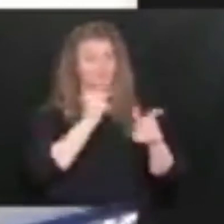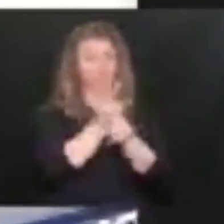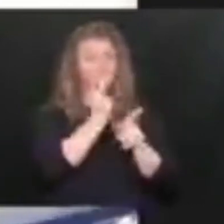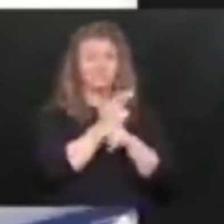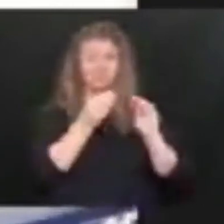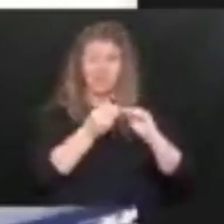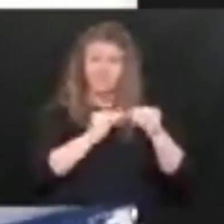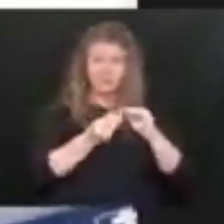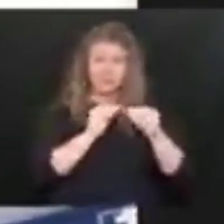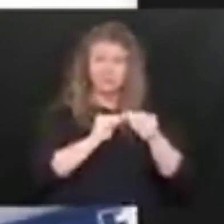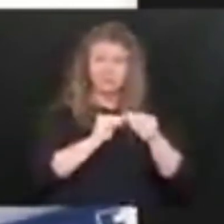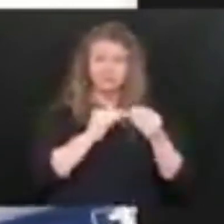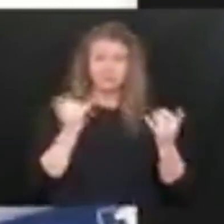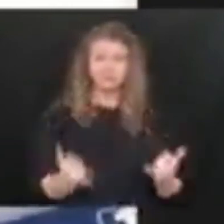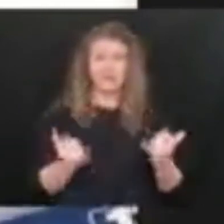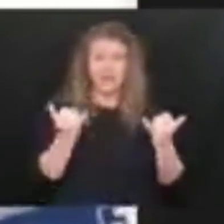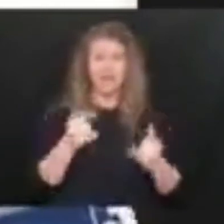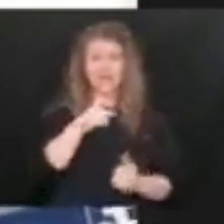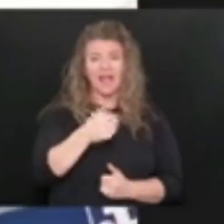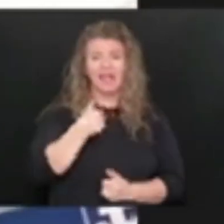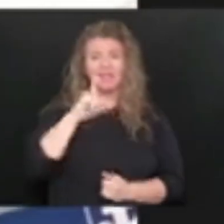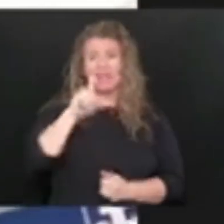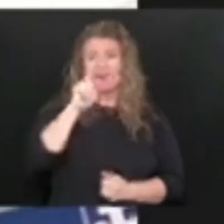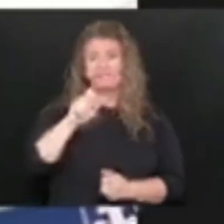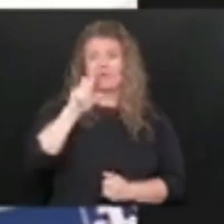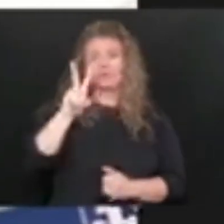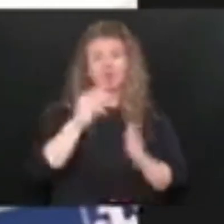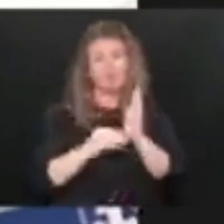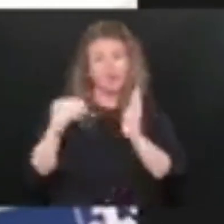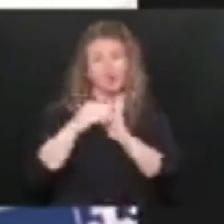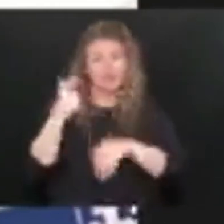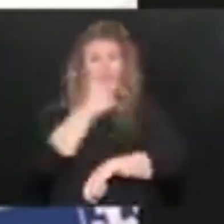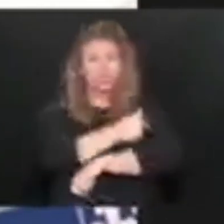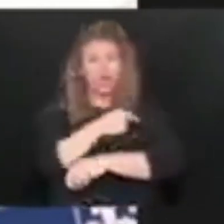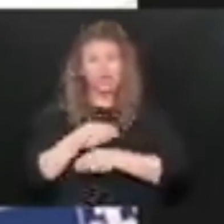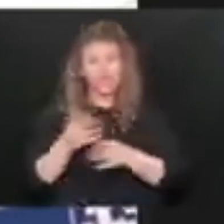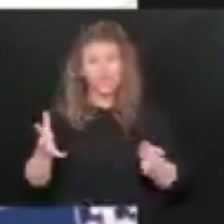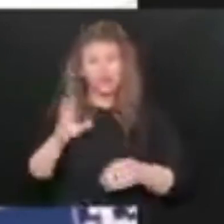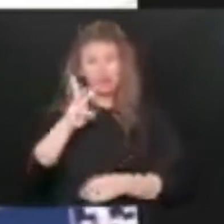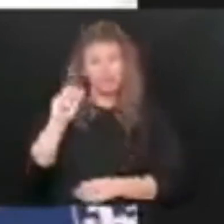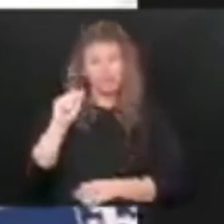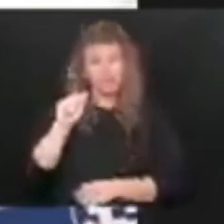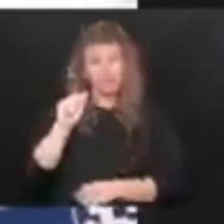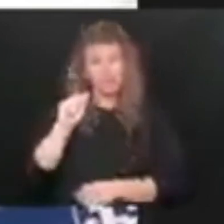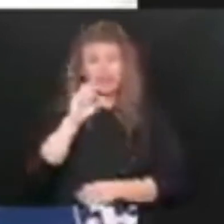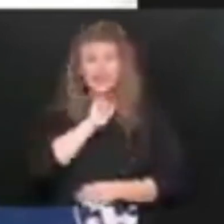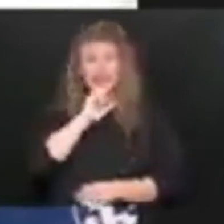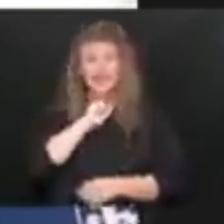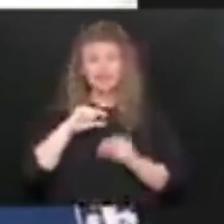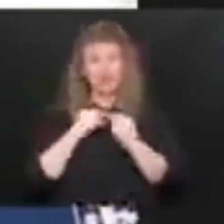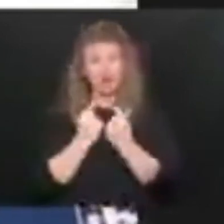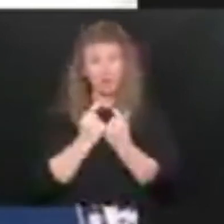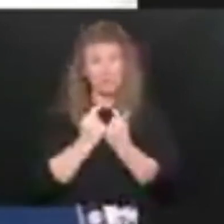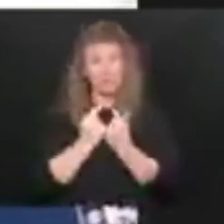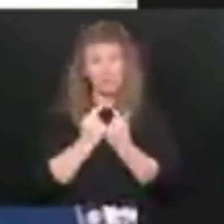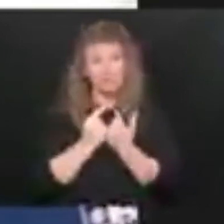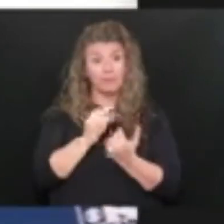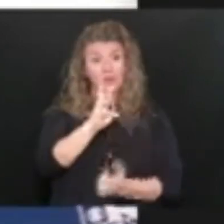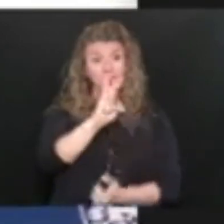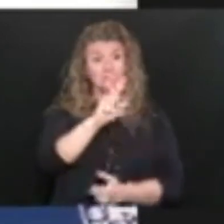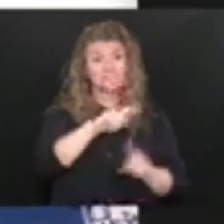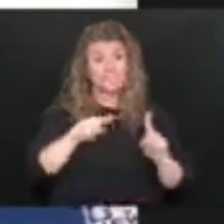earlier. There have been 1.2 million shots given in West Virginia in the age group of